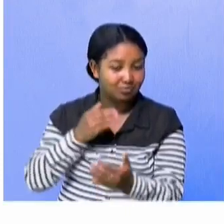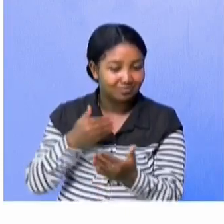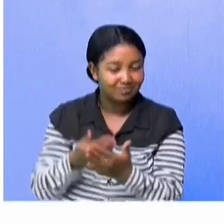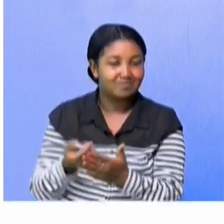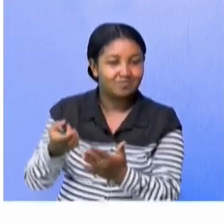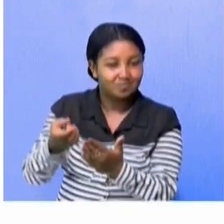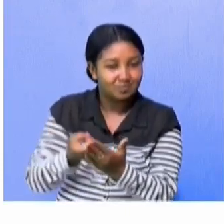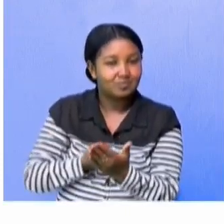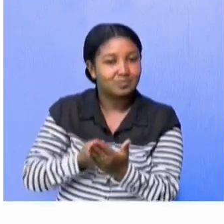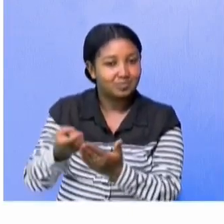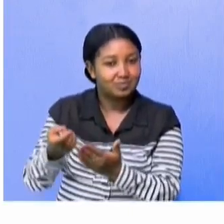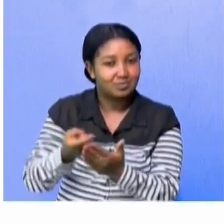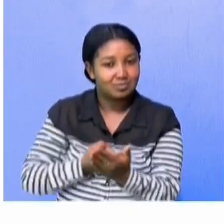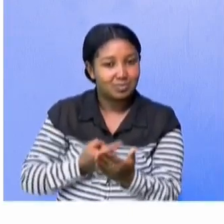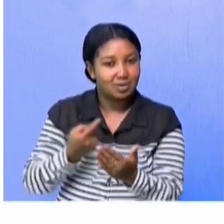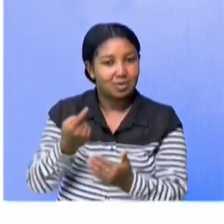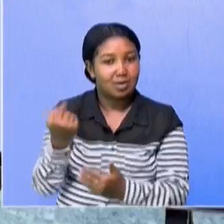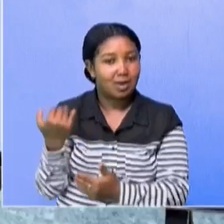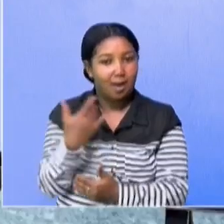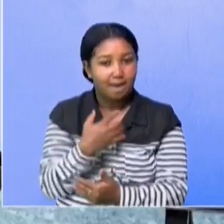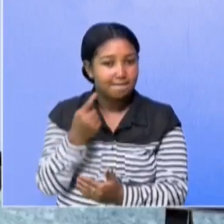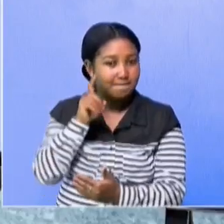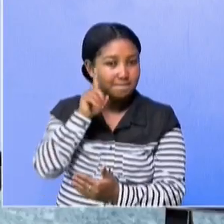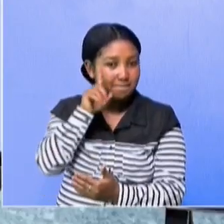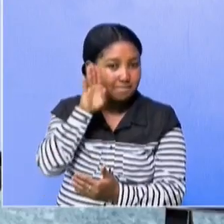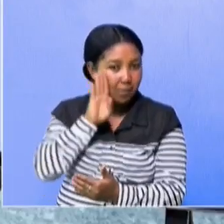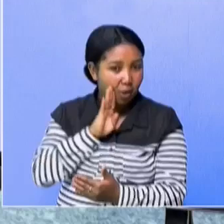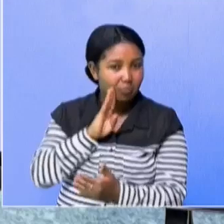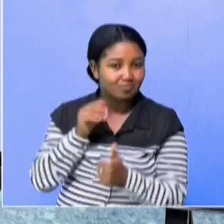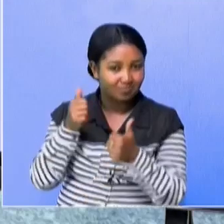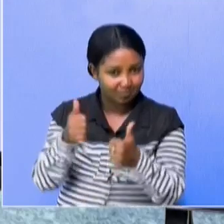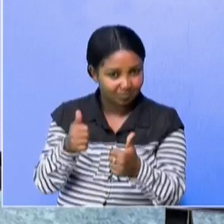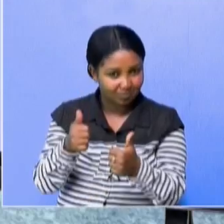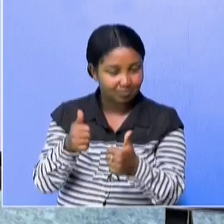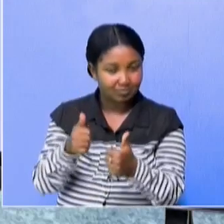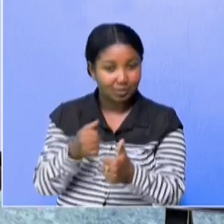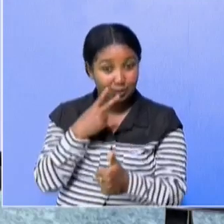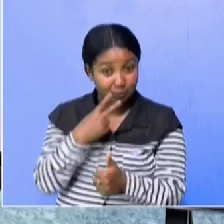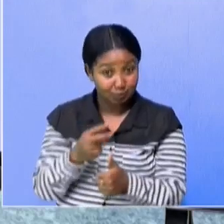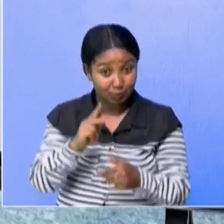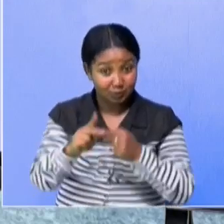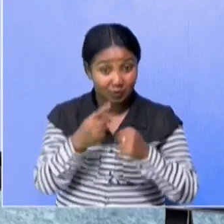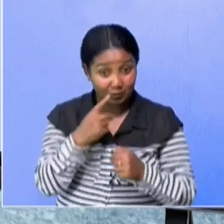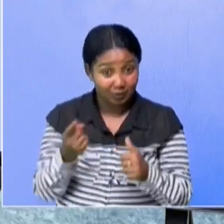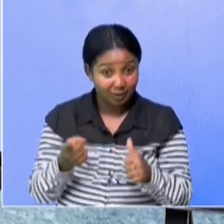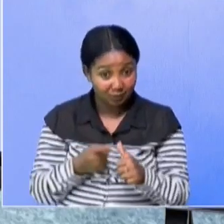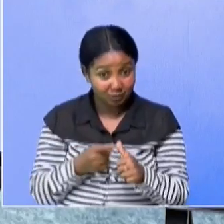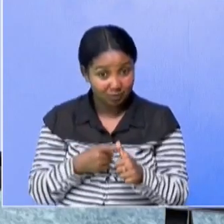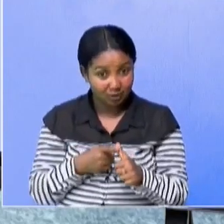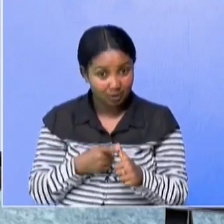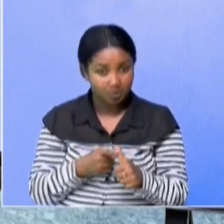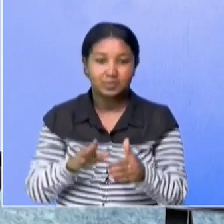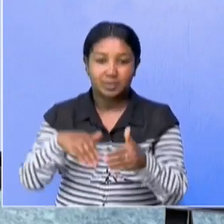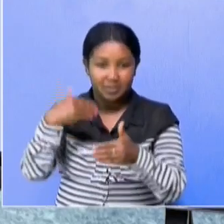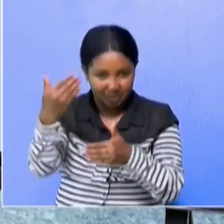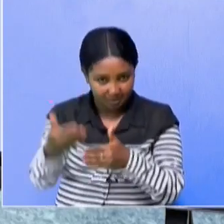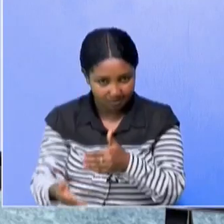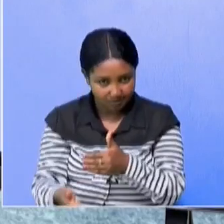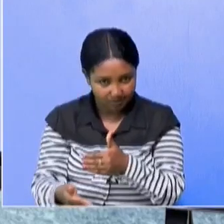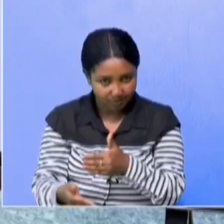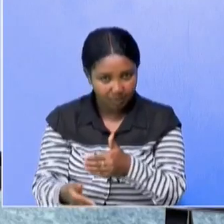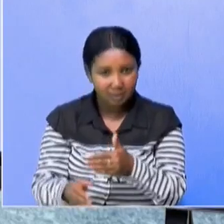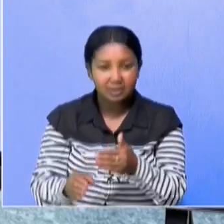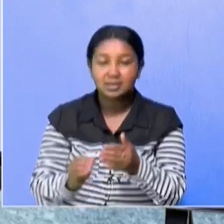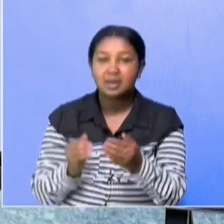brown. Look the process. first, then. How